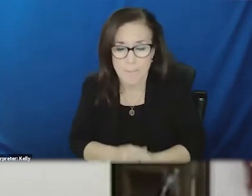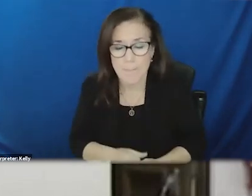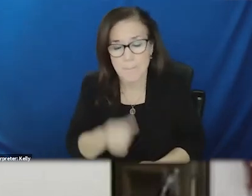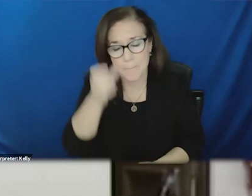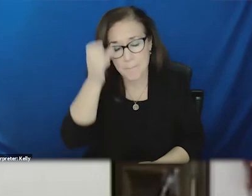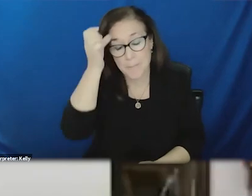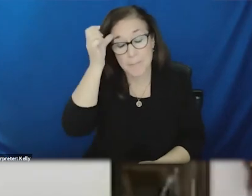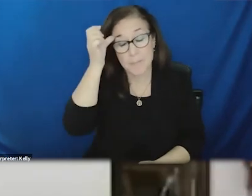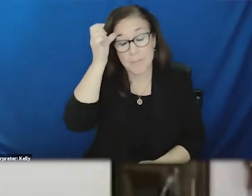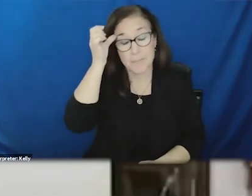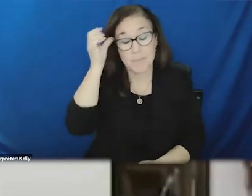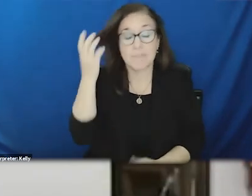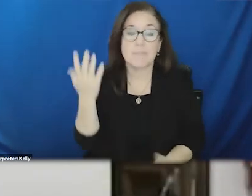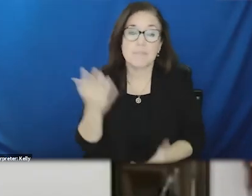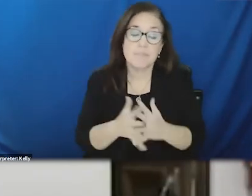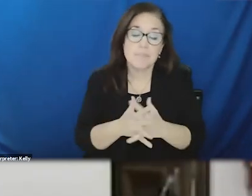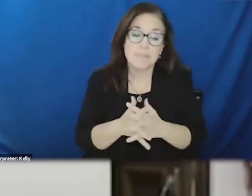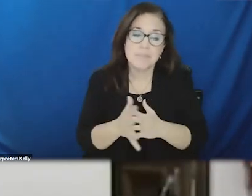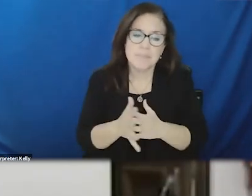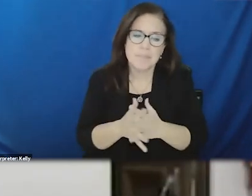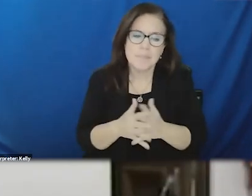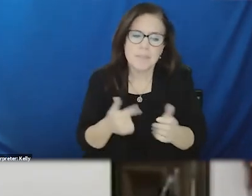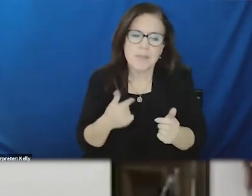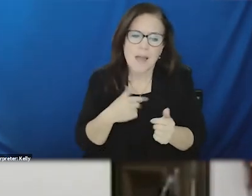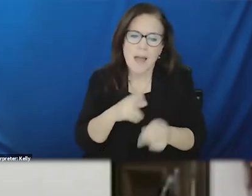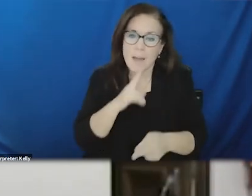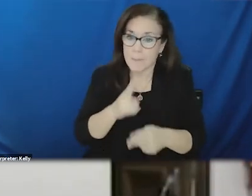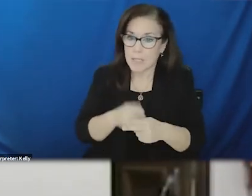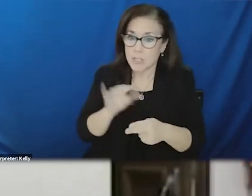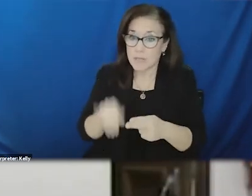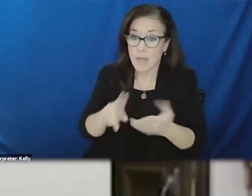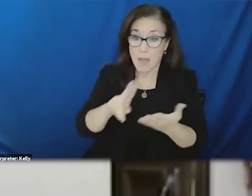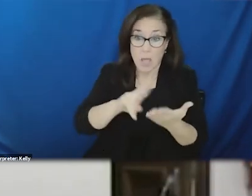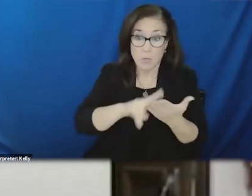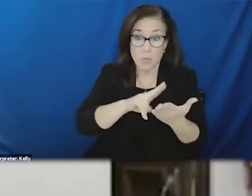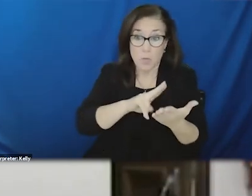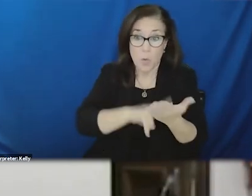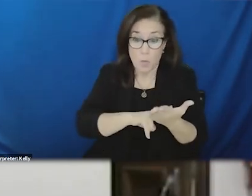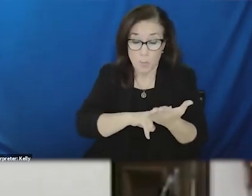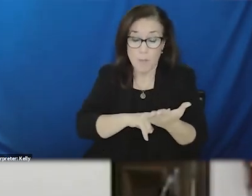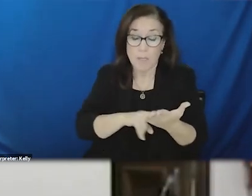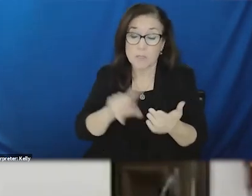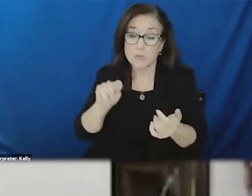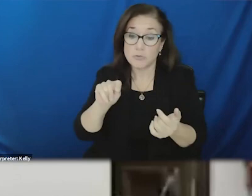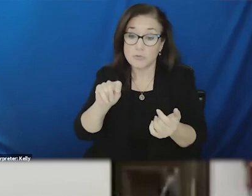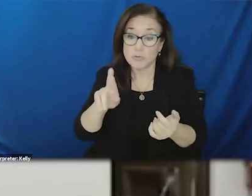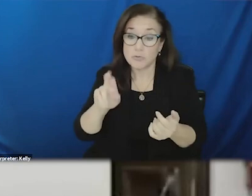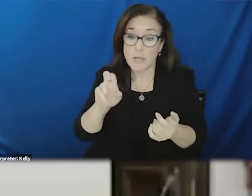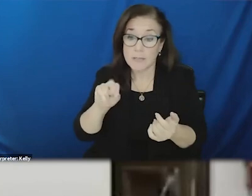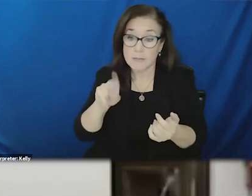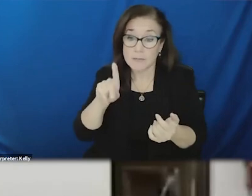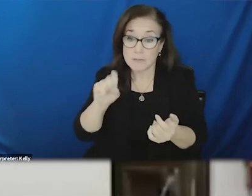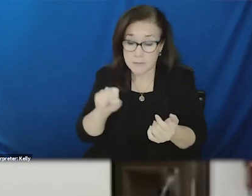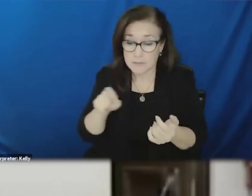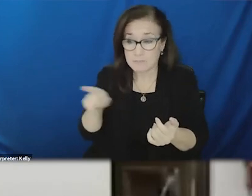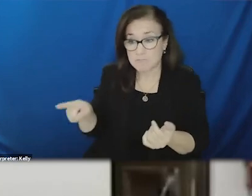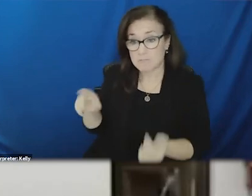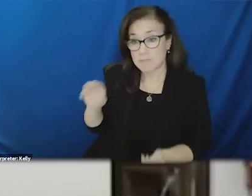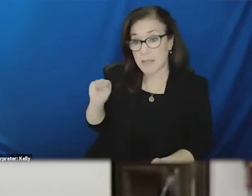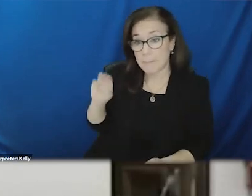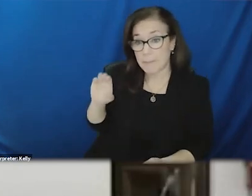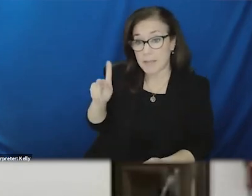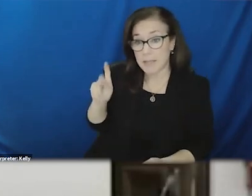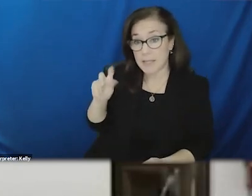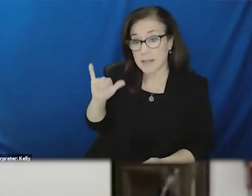that the trends, as I mentioned, enrollment trends, as I mentioned in my presentation, at McKinley are such that